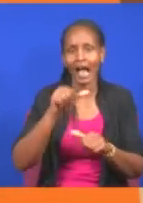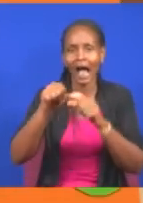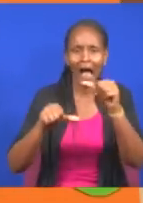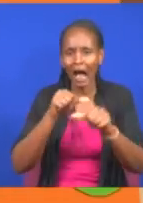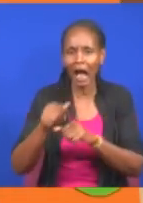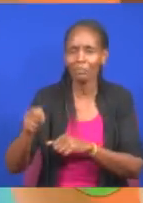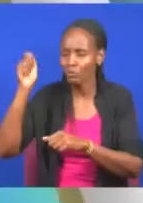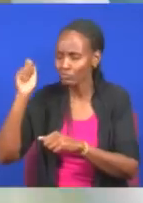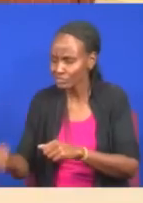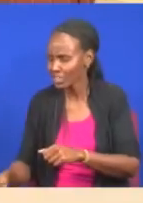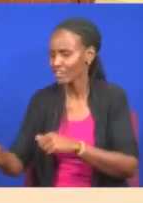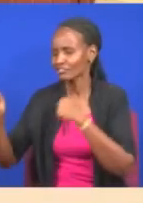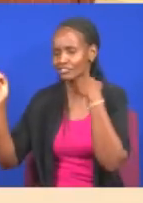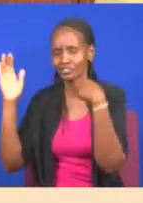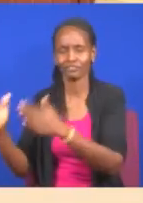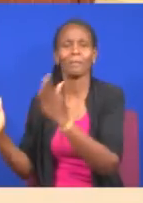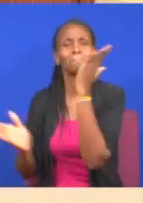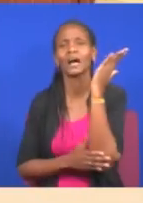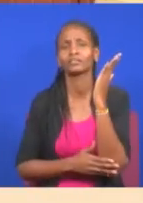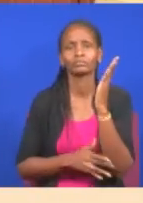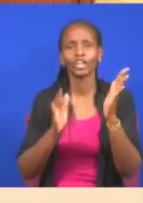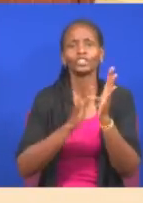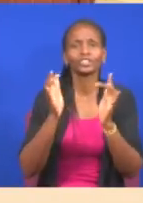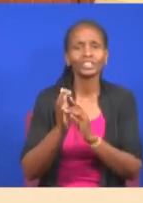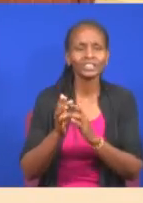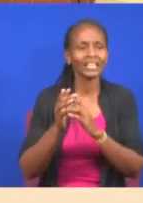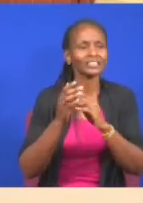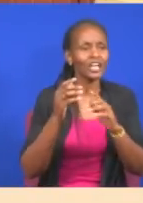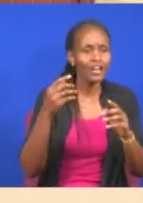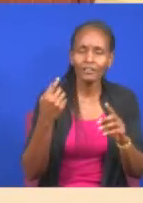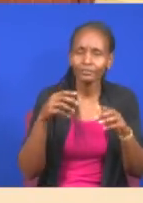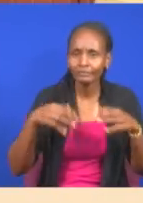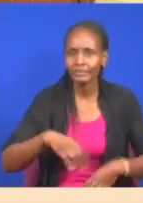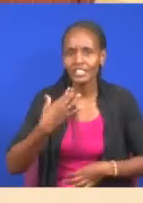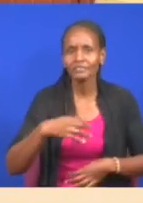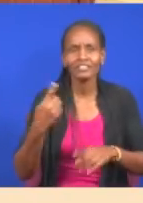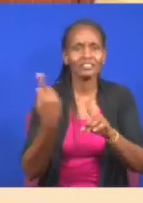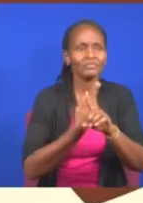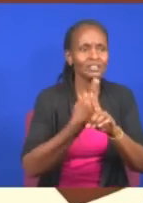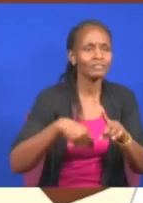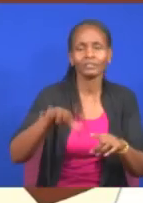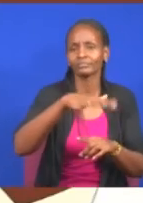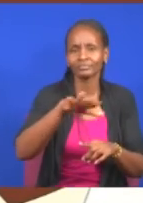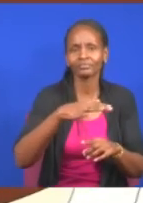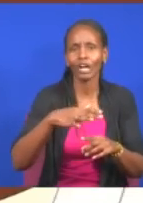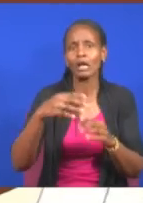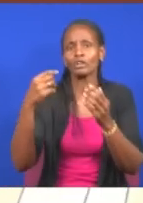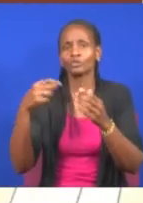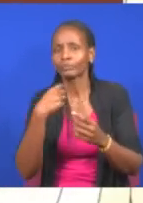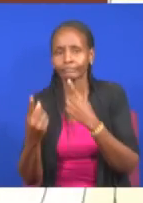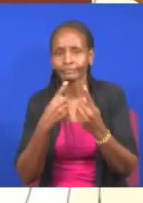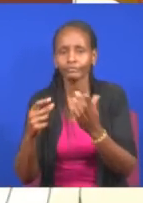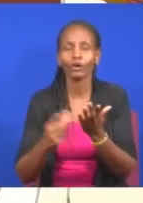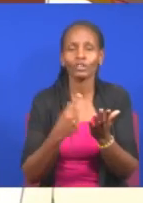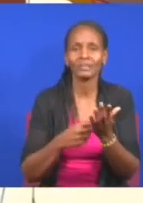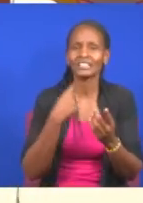unjust judge. Jesus used to go to many different places to spread the message of God. He would often tell his